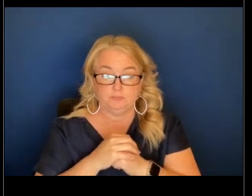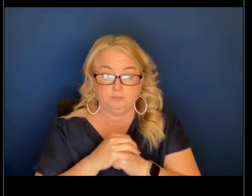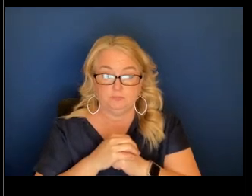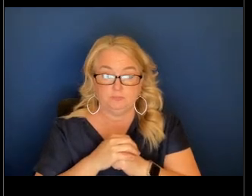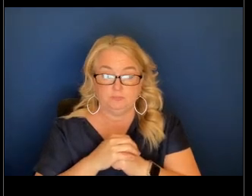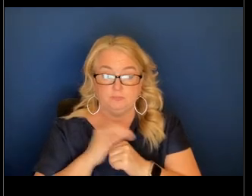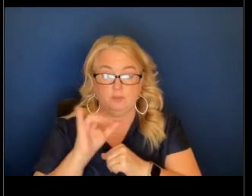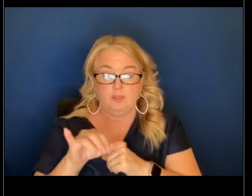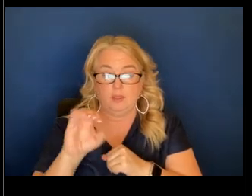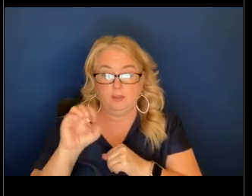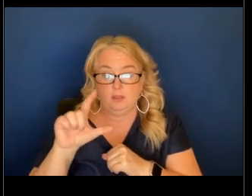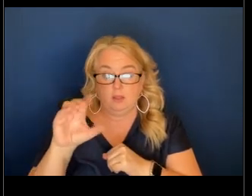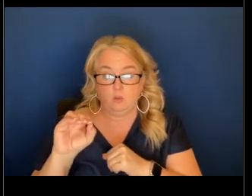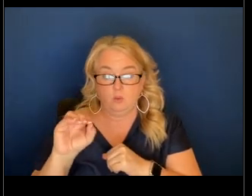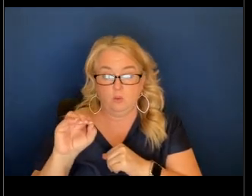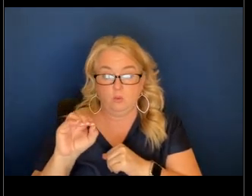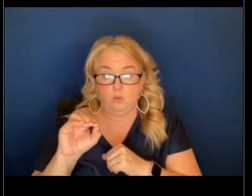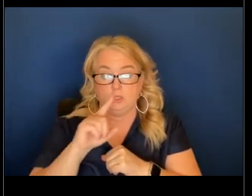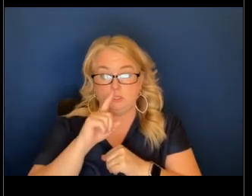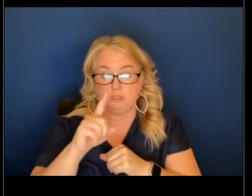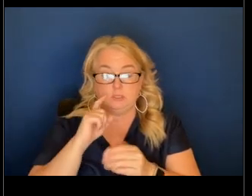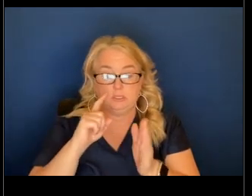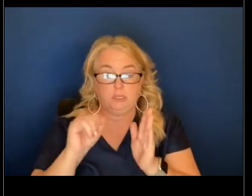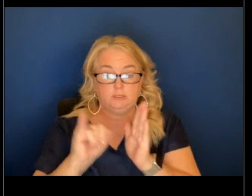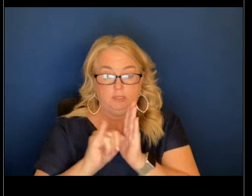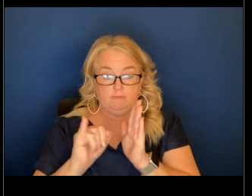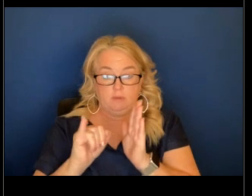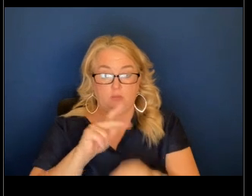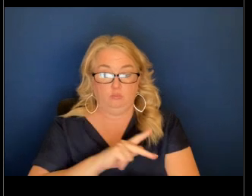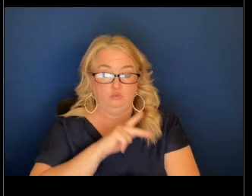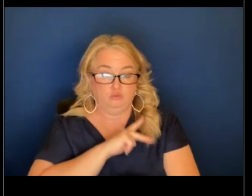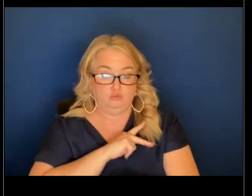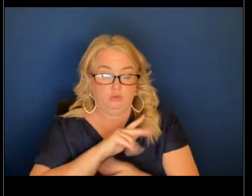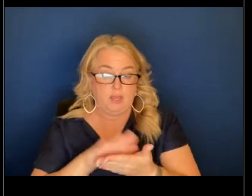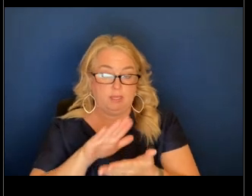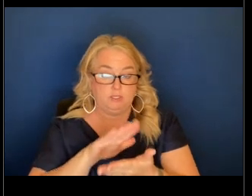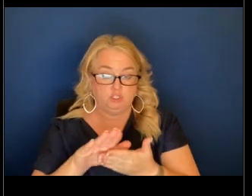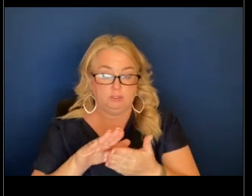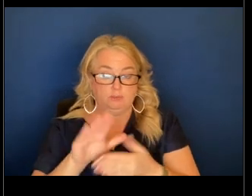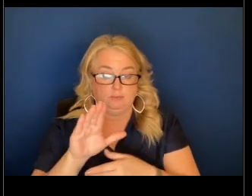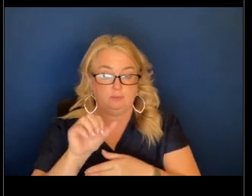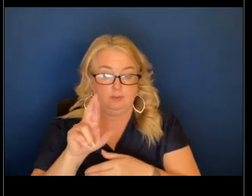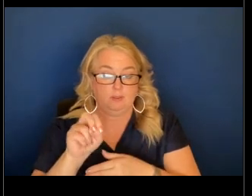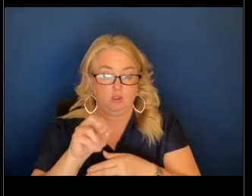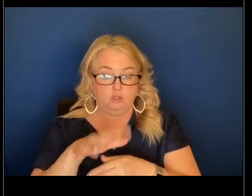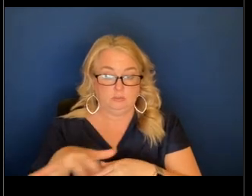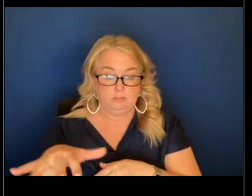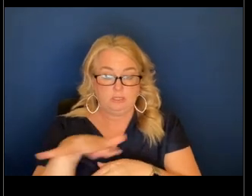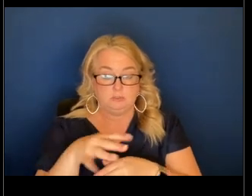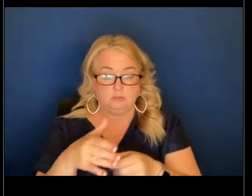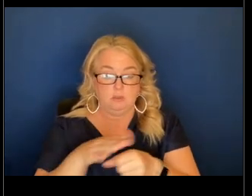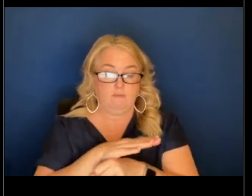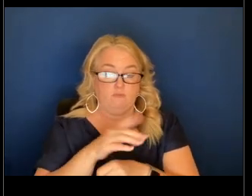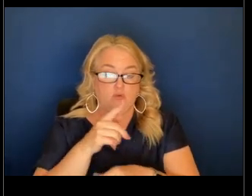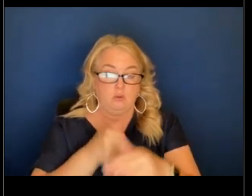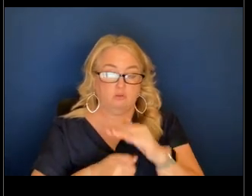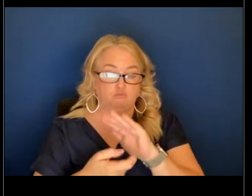And that ELO will be to identify the personal hygiene care spaces covered under Requirement 2.